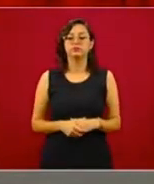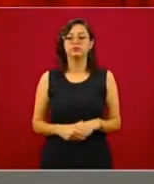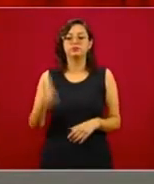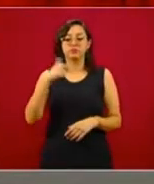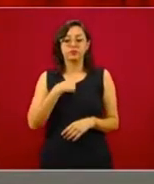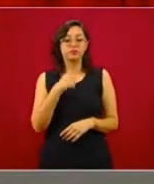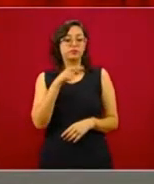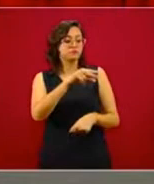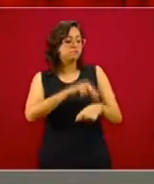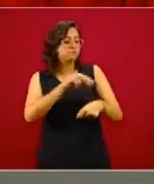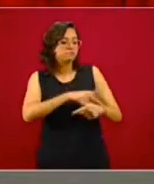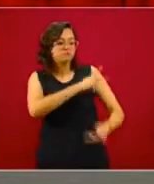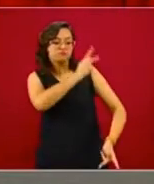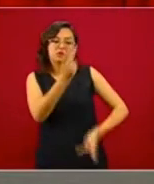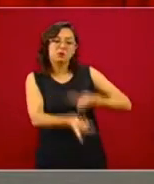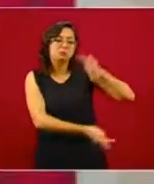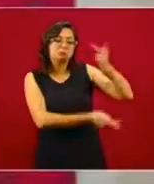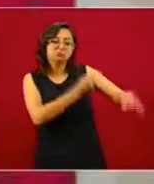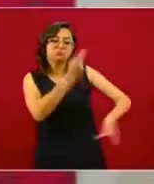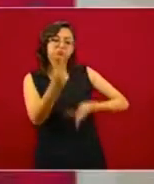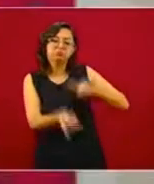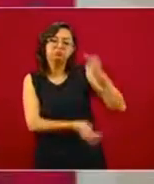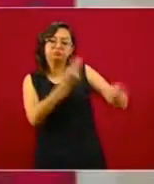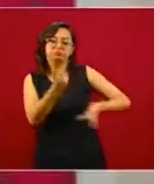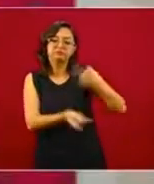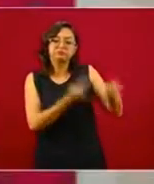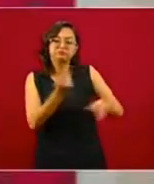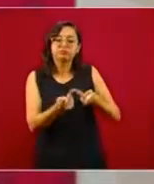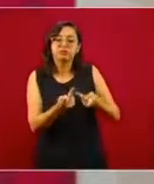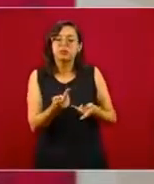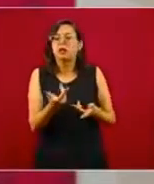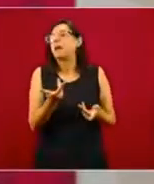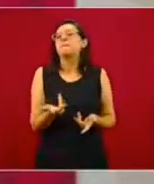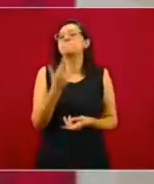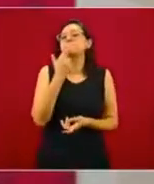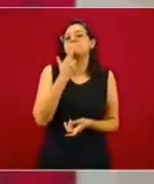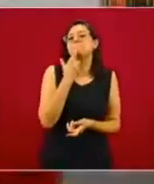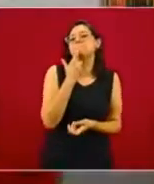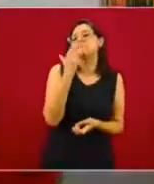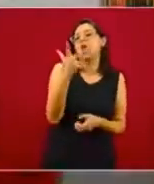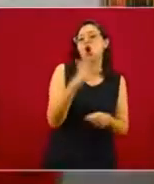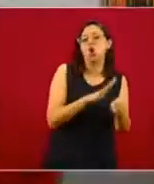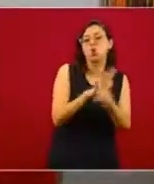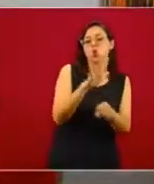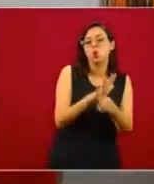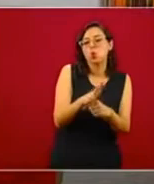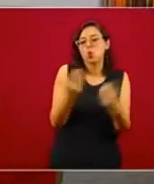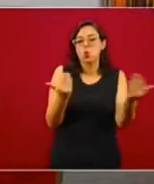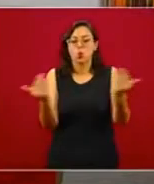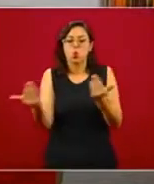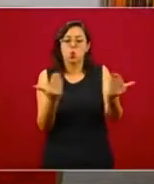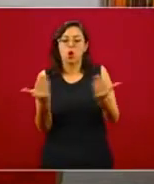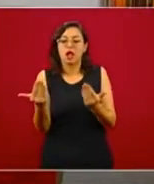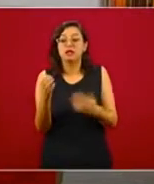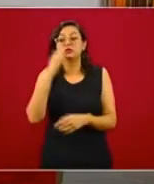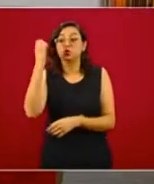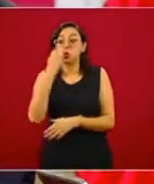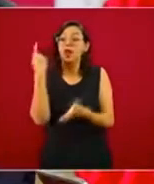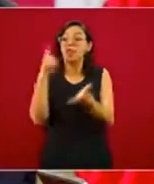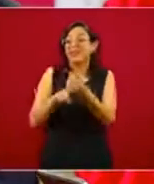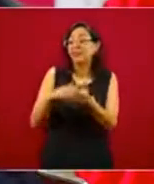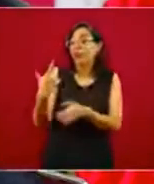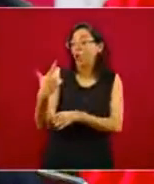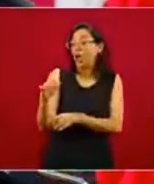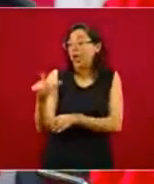essential. And I've been asking Dr. right here many times, what is better, to